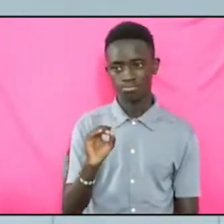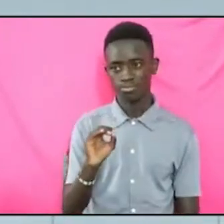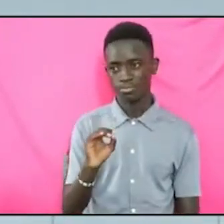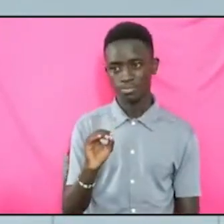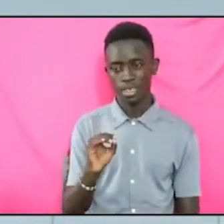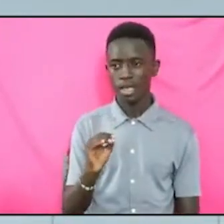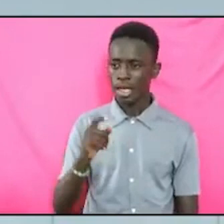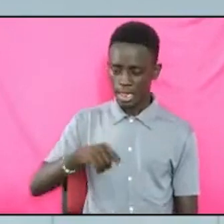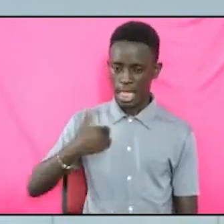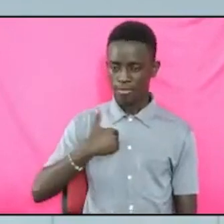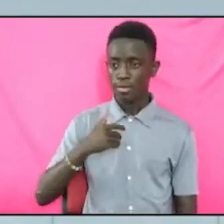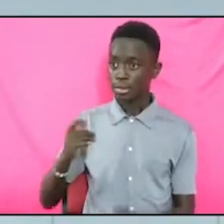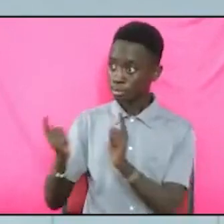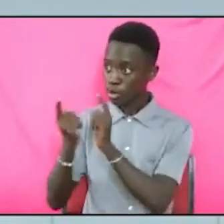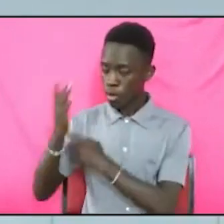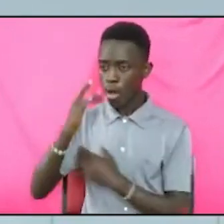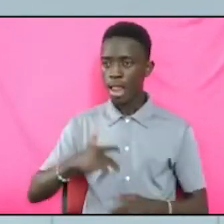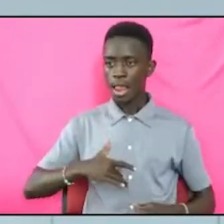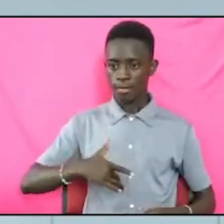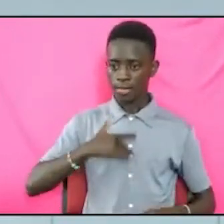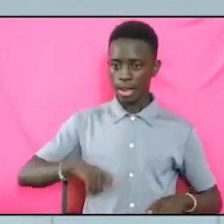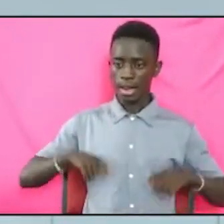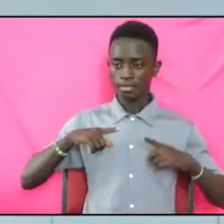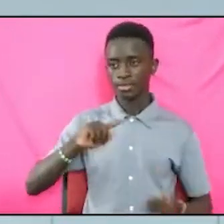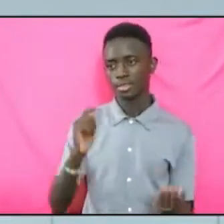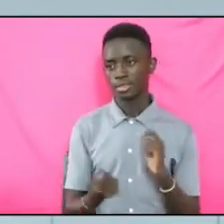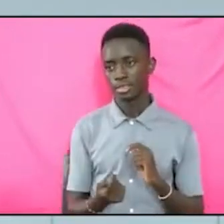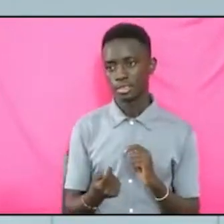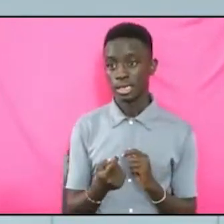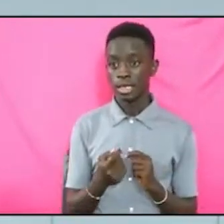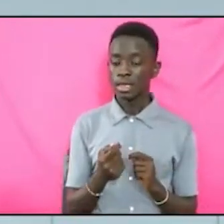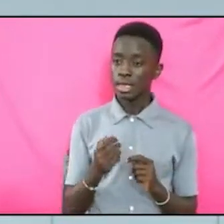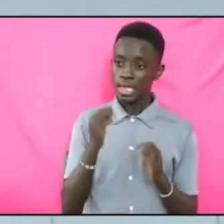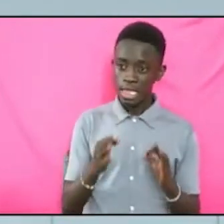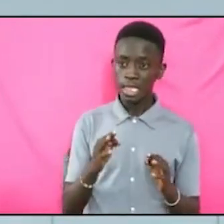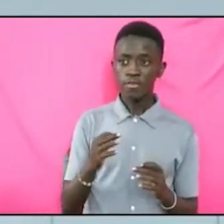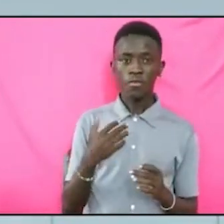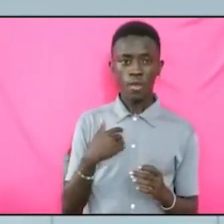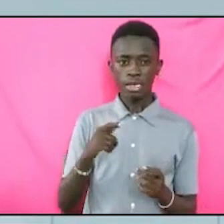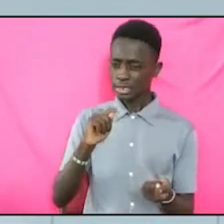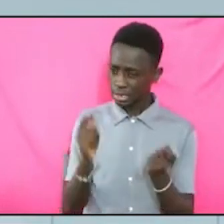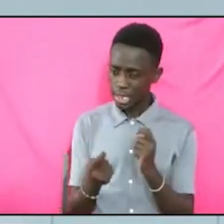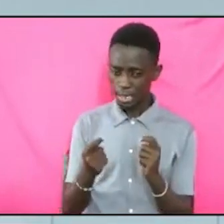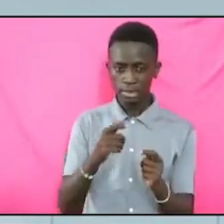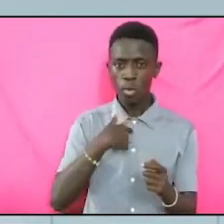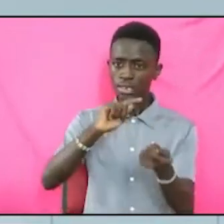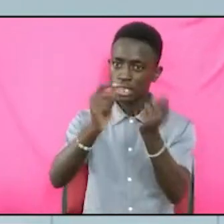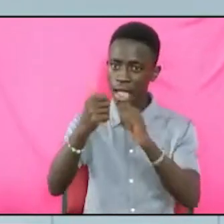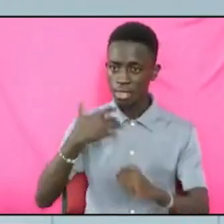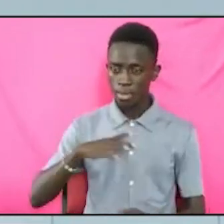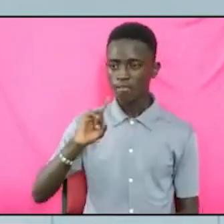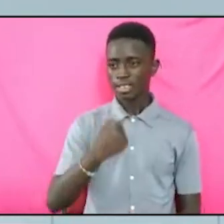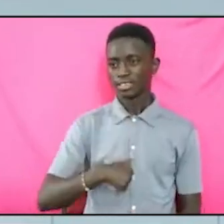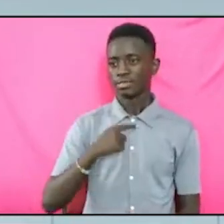Transformed agents of transformation must have experienced the Lord. I sat through a case one time of a Christian who